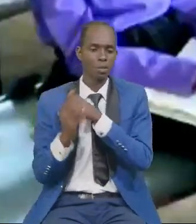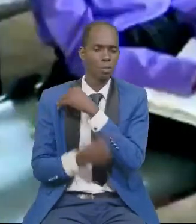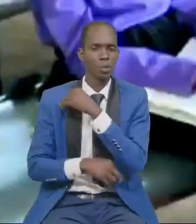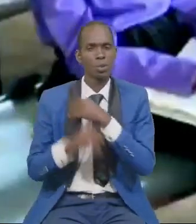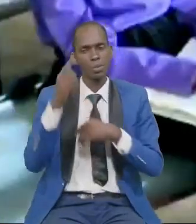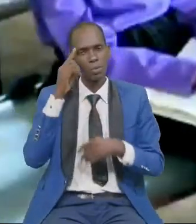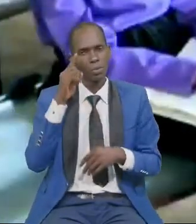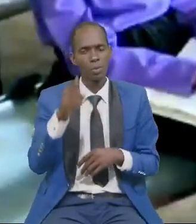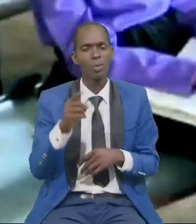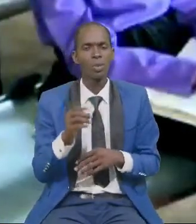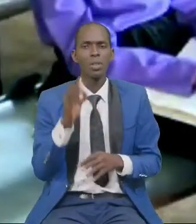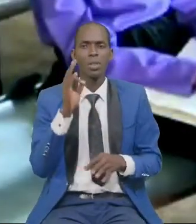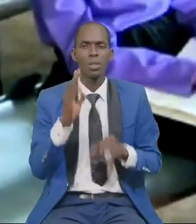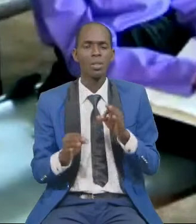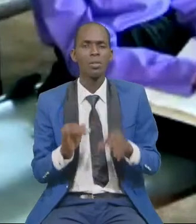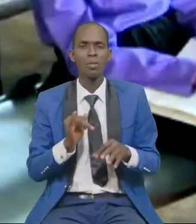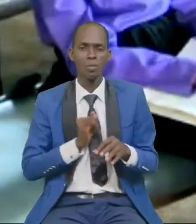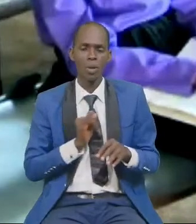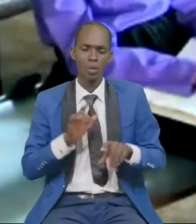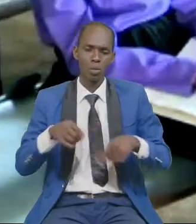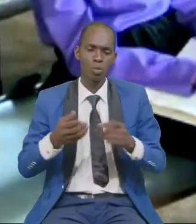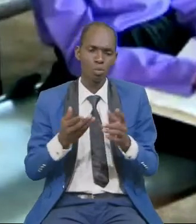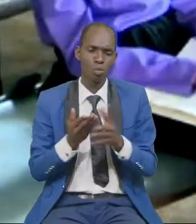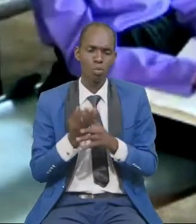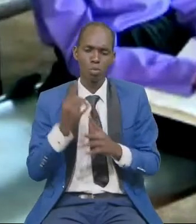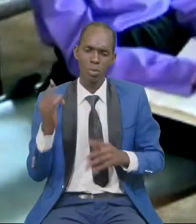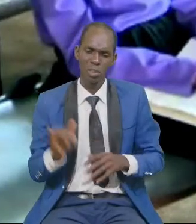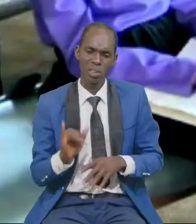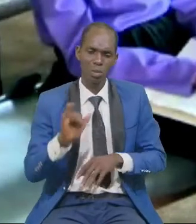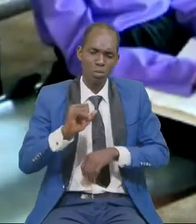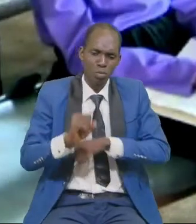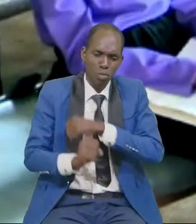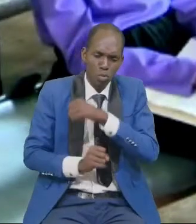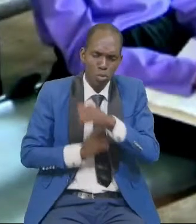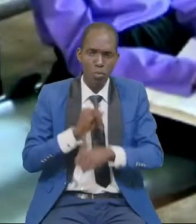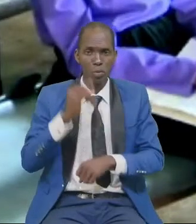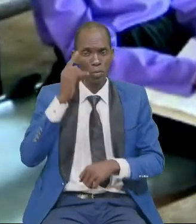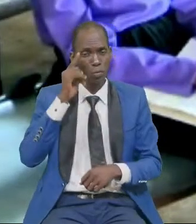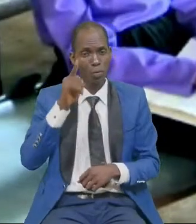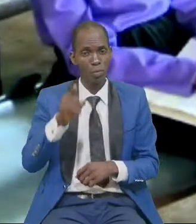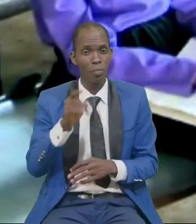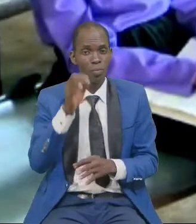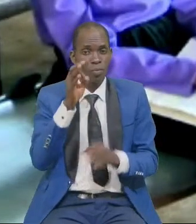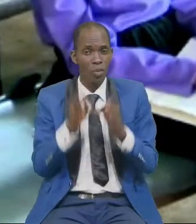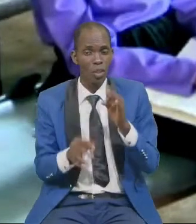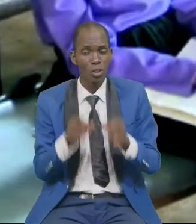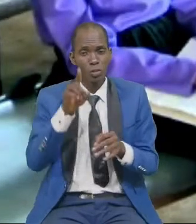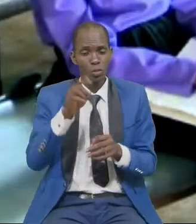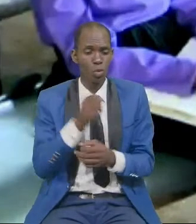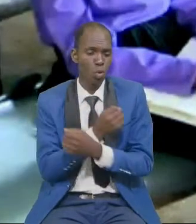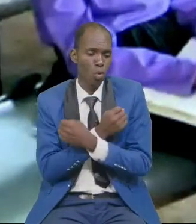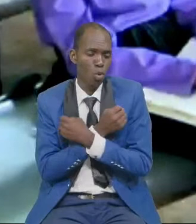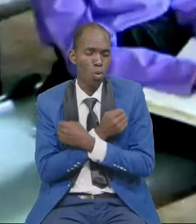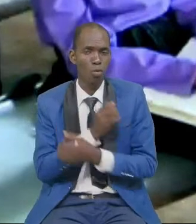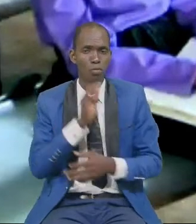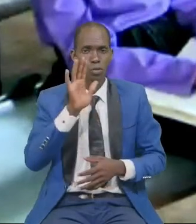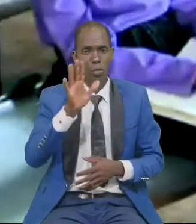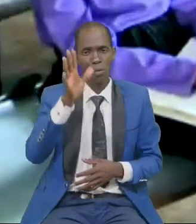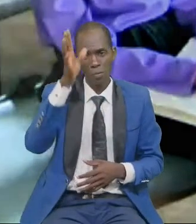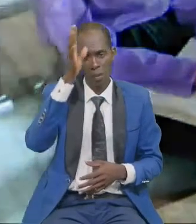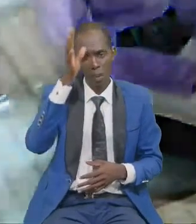an eternity of suffering for you, and then if you love your father, your